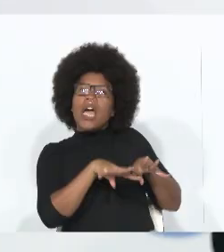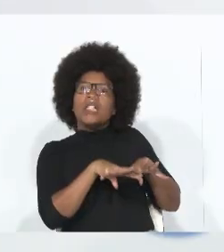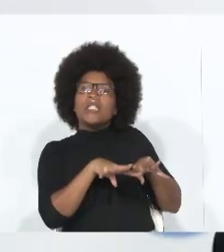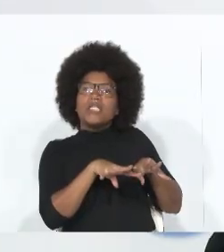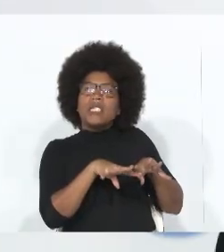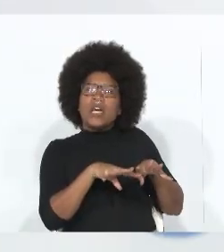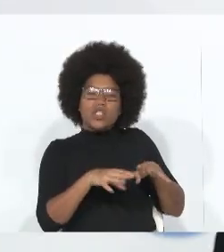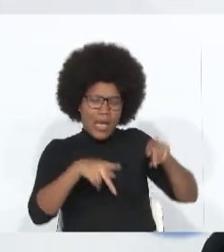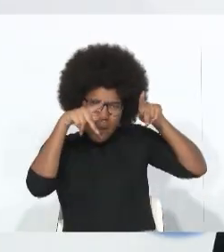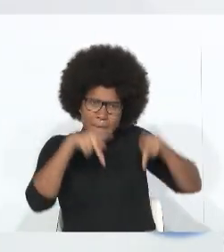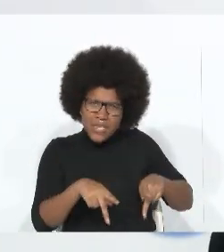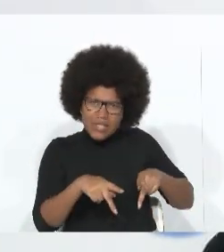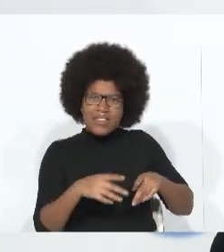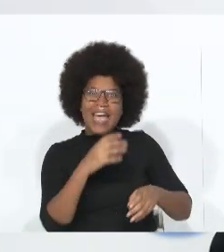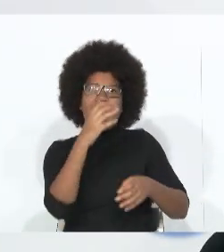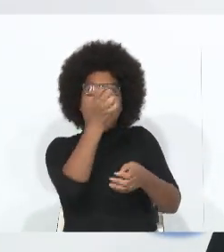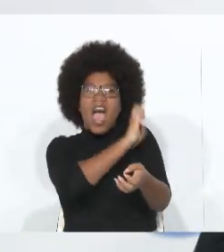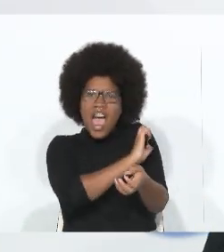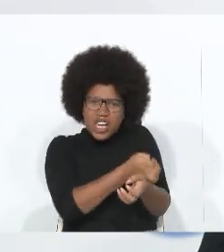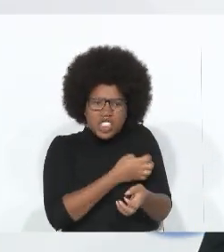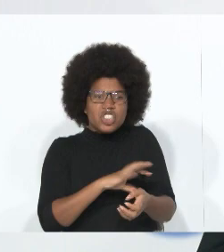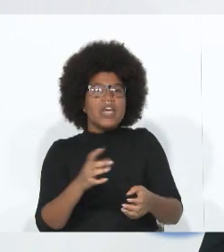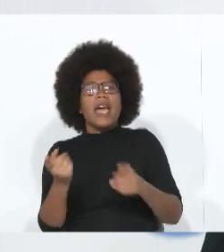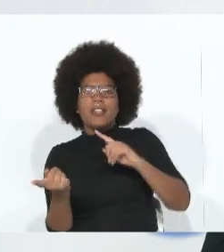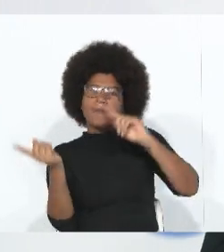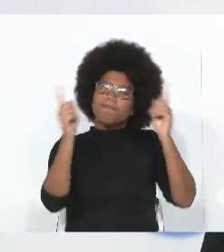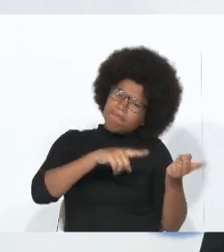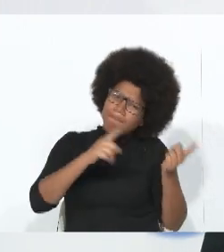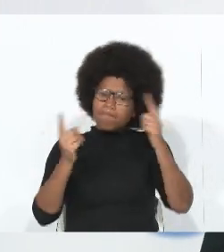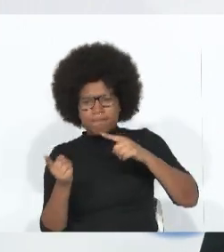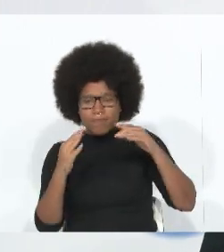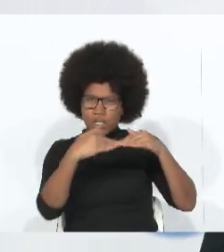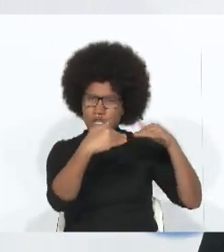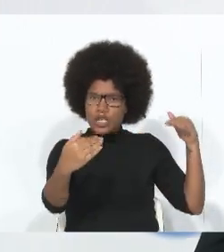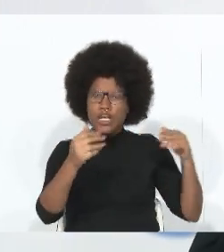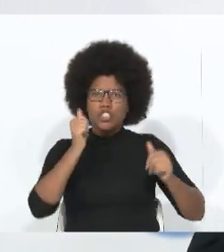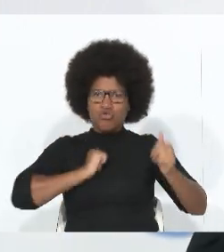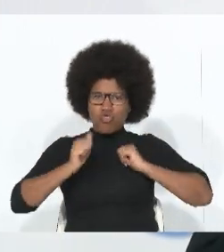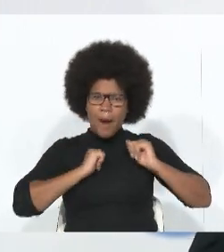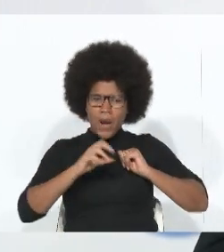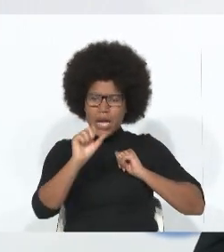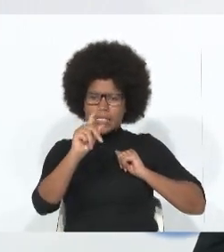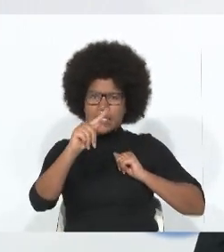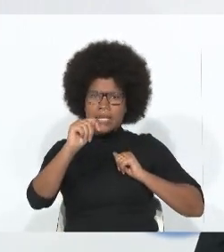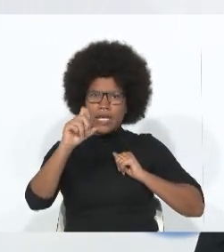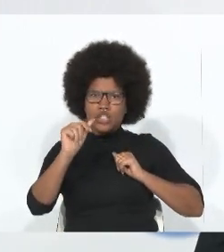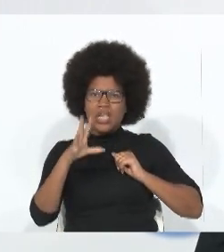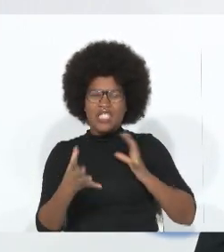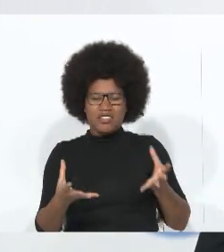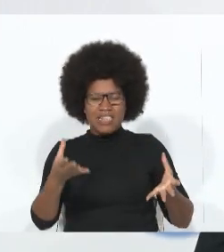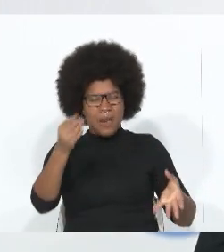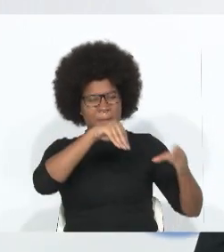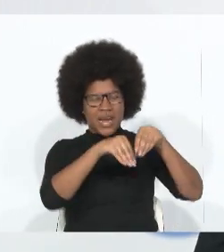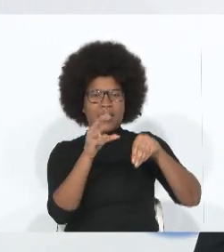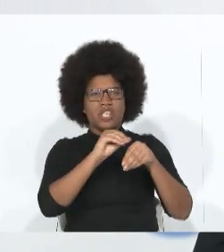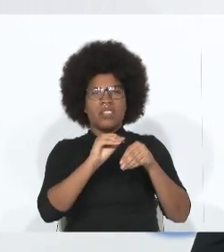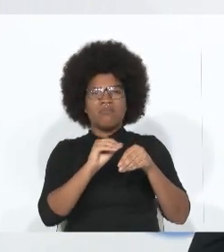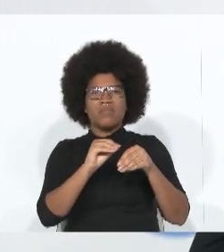There is that energy that you bounce off of when you are actually on a stage. And then trying to package something like that